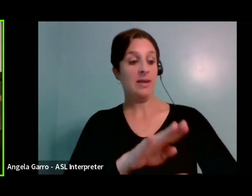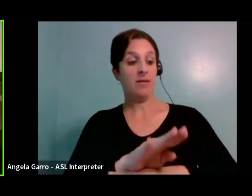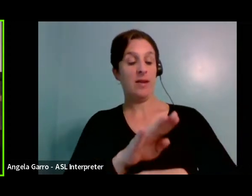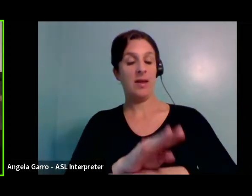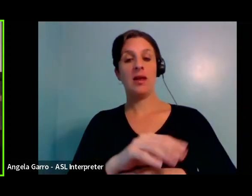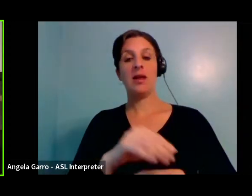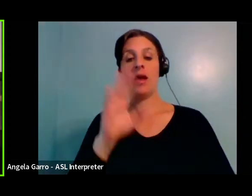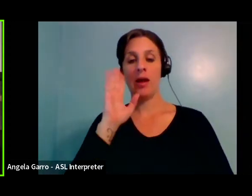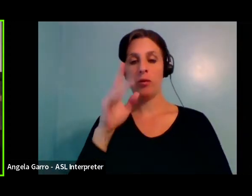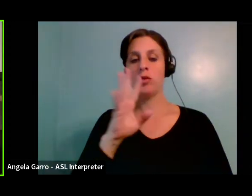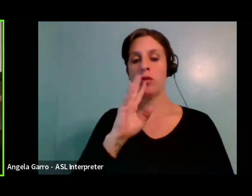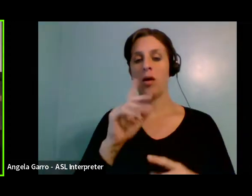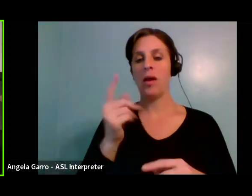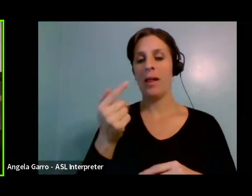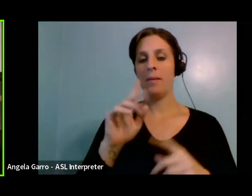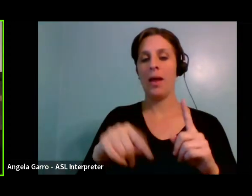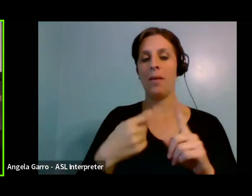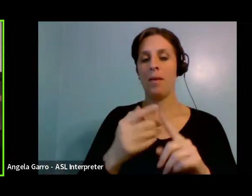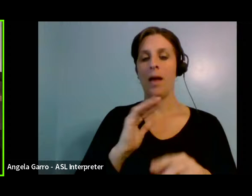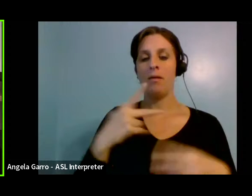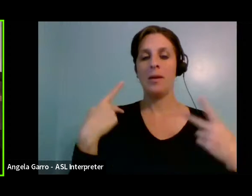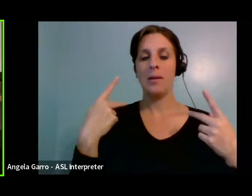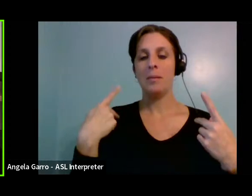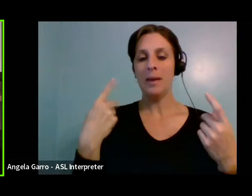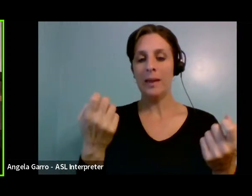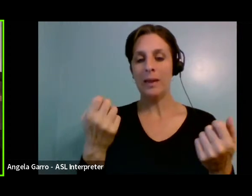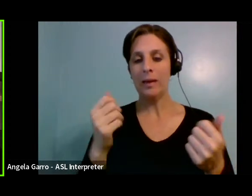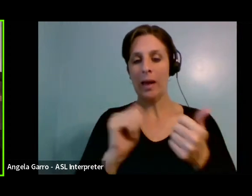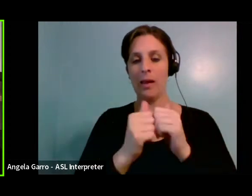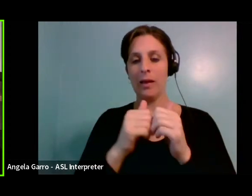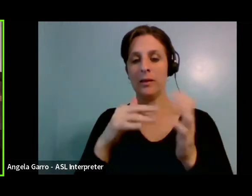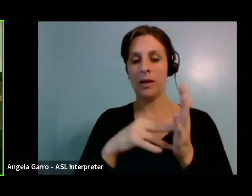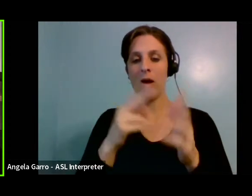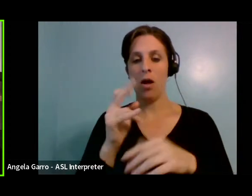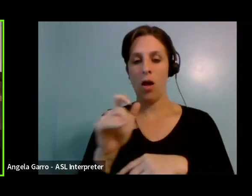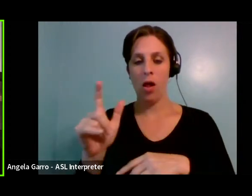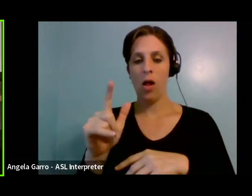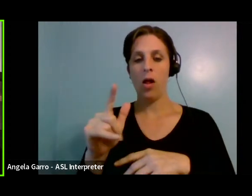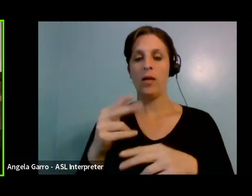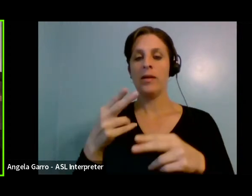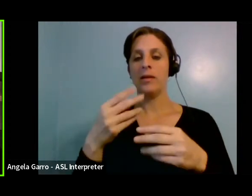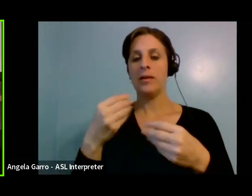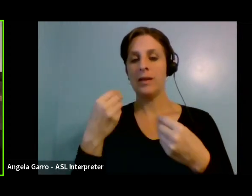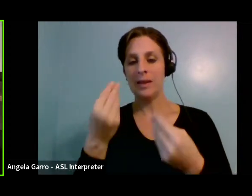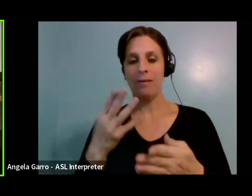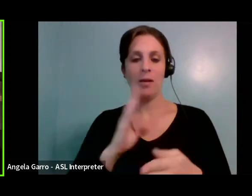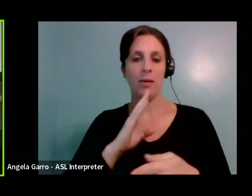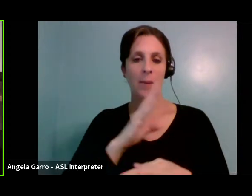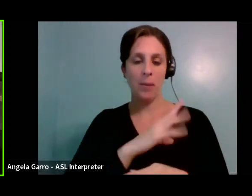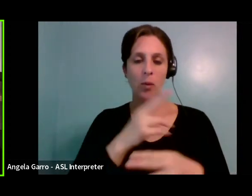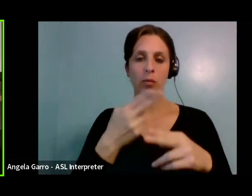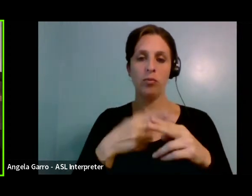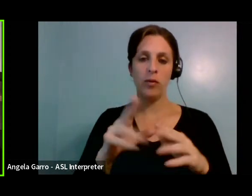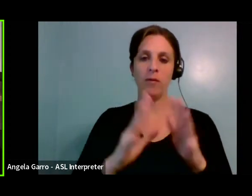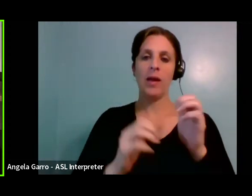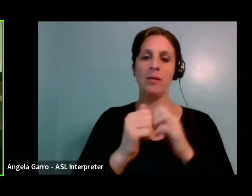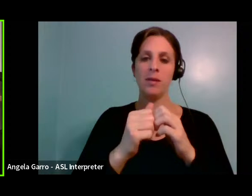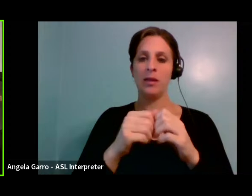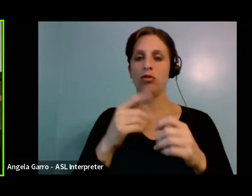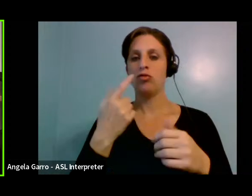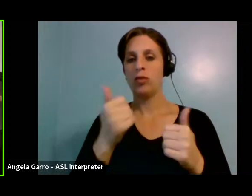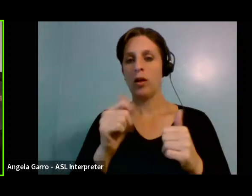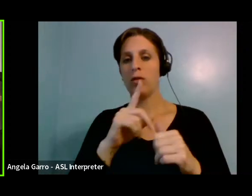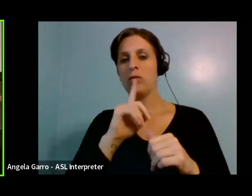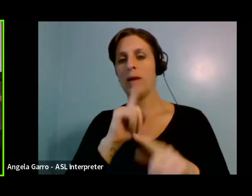PE Athletic Study Hall and give the board and community a brief update, try to answer questions as best as possible, and talk about the